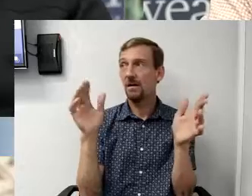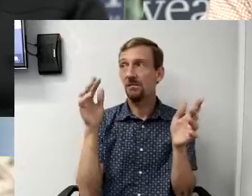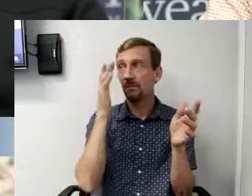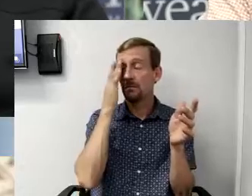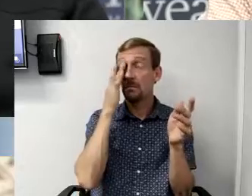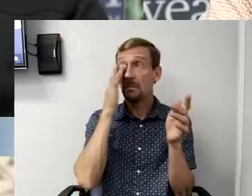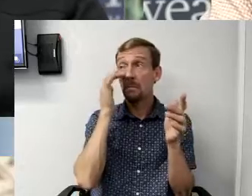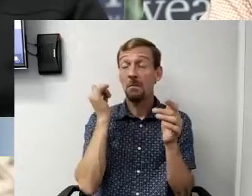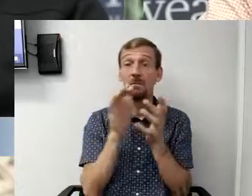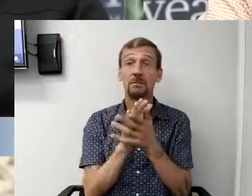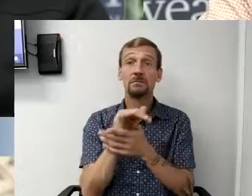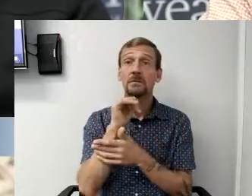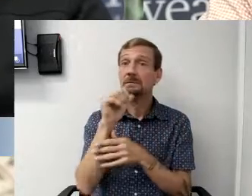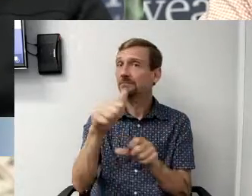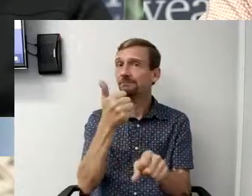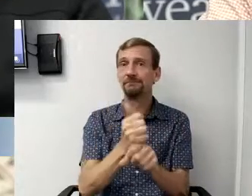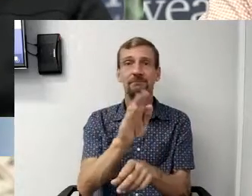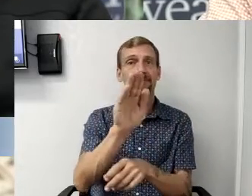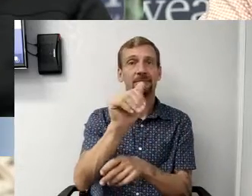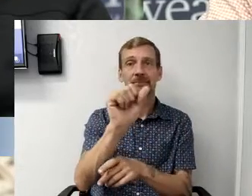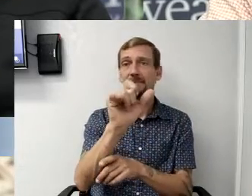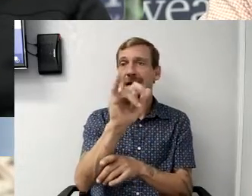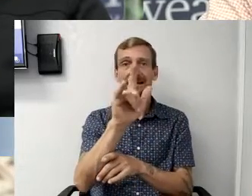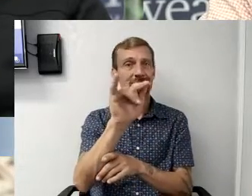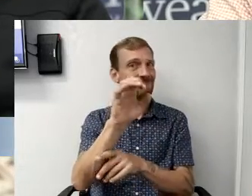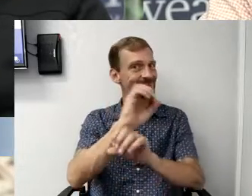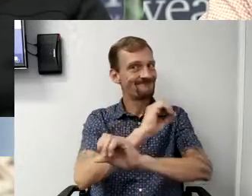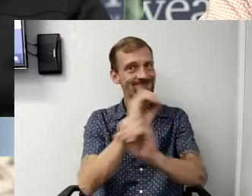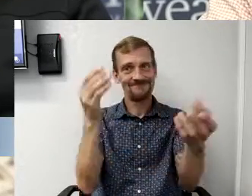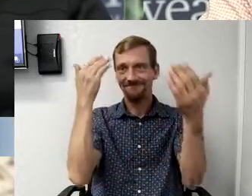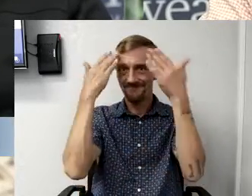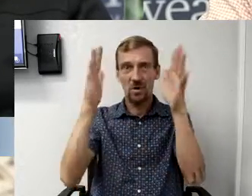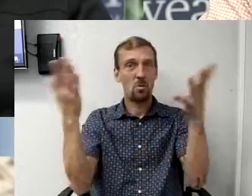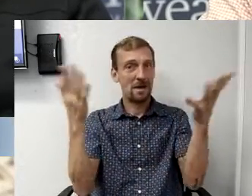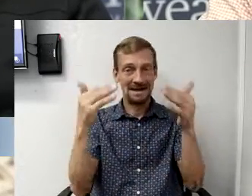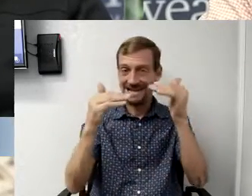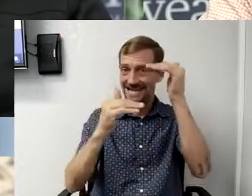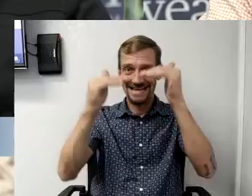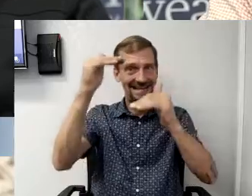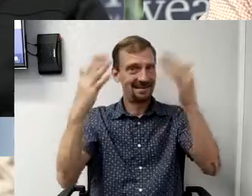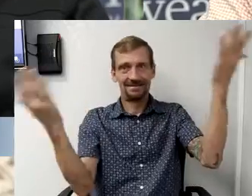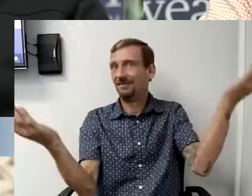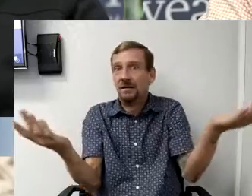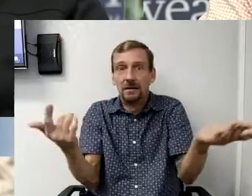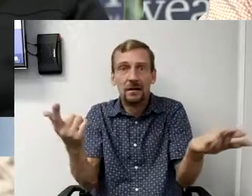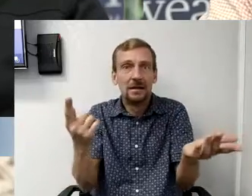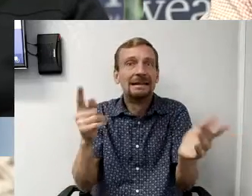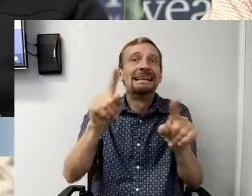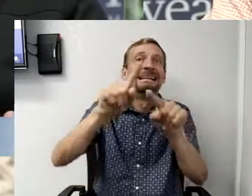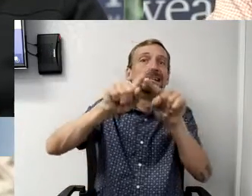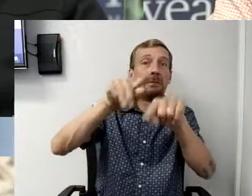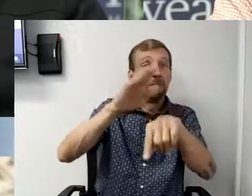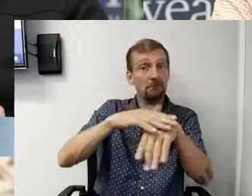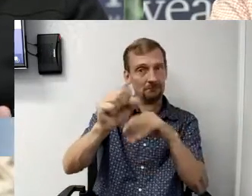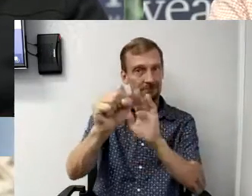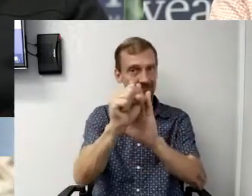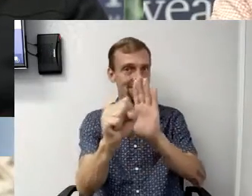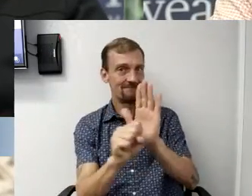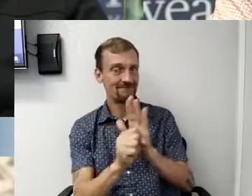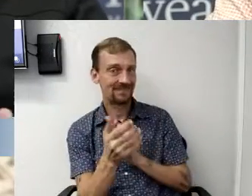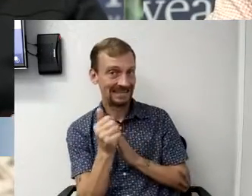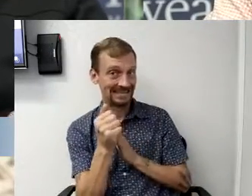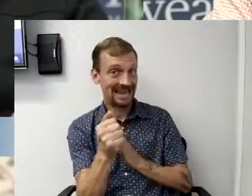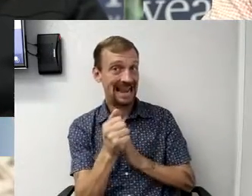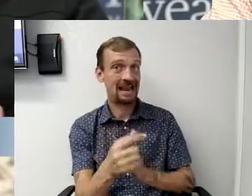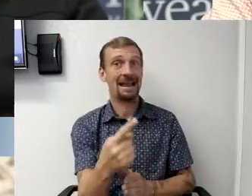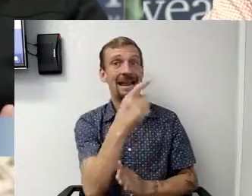yet. No, we have not set a baseline, and it will really be dependent on that state guidance too, because the state has given